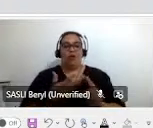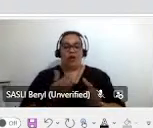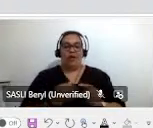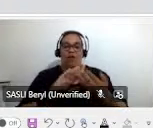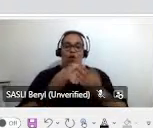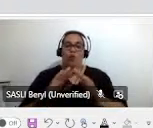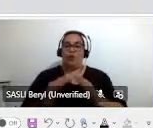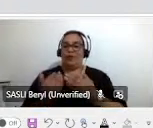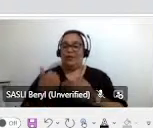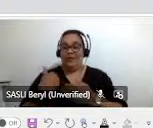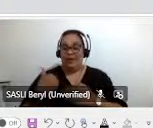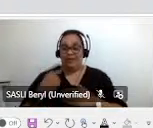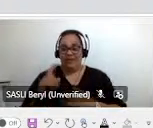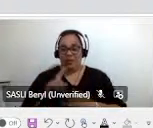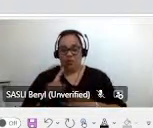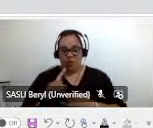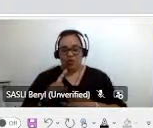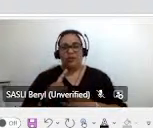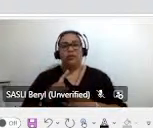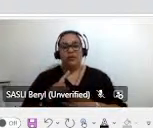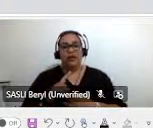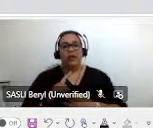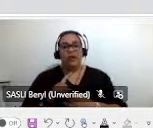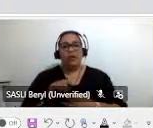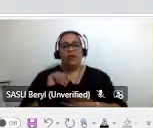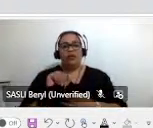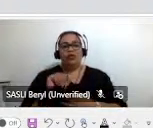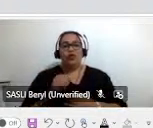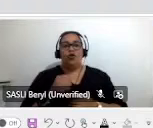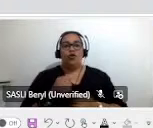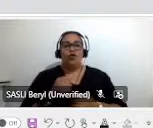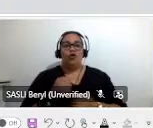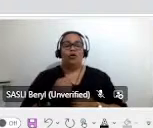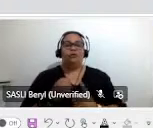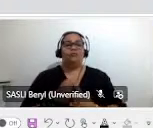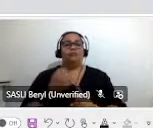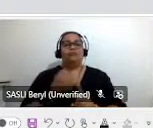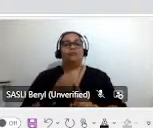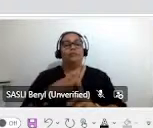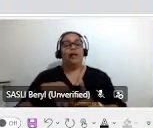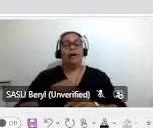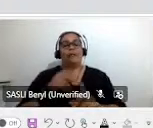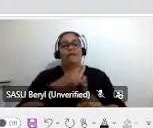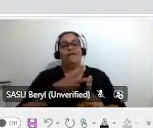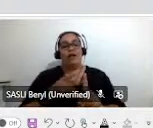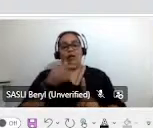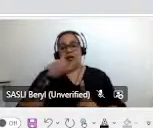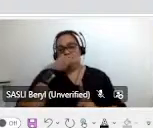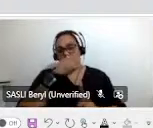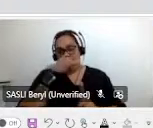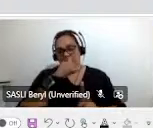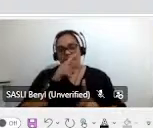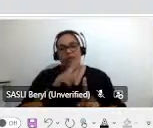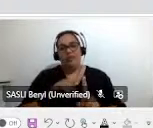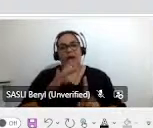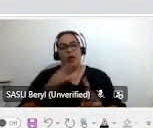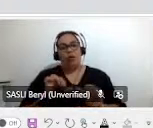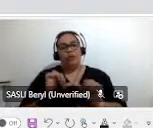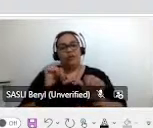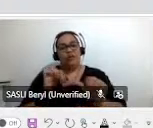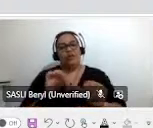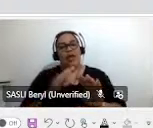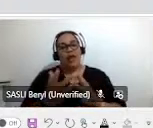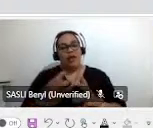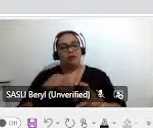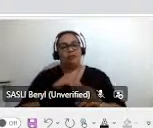community safety was the drivers of violent crime and how persistent and how